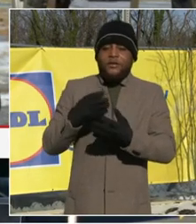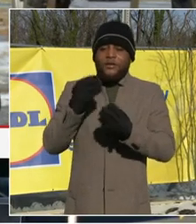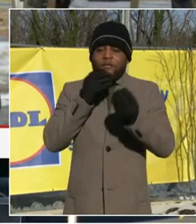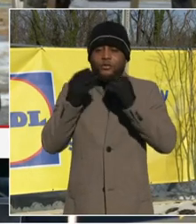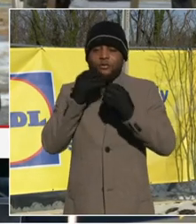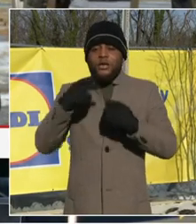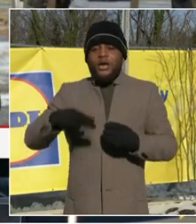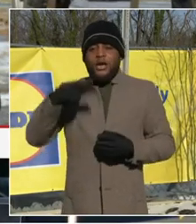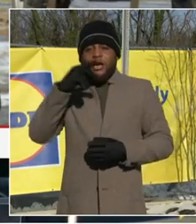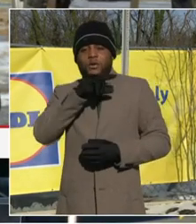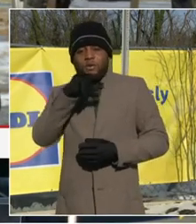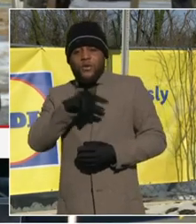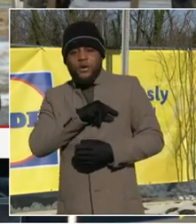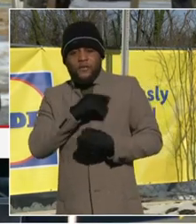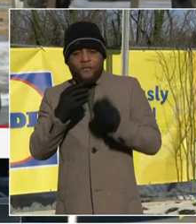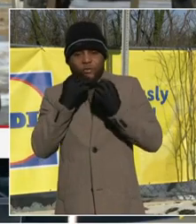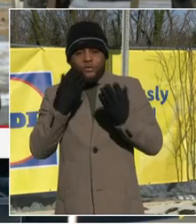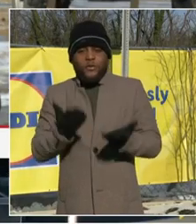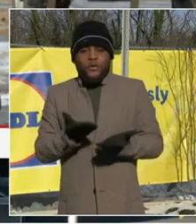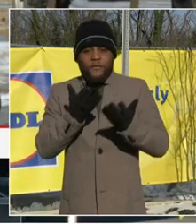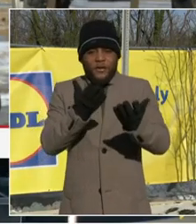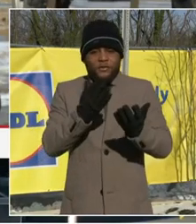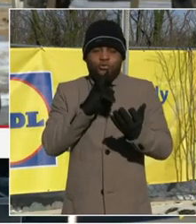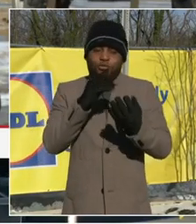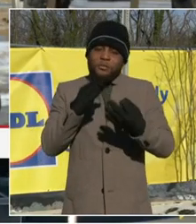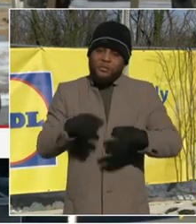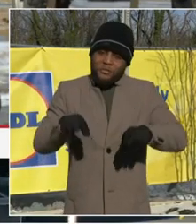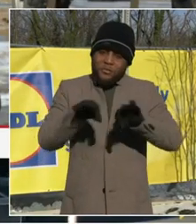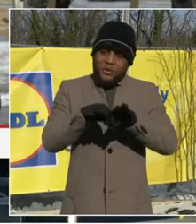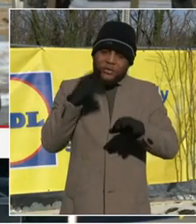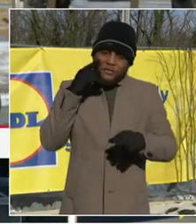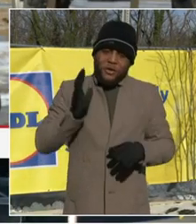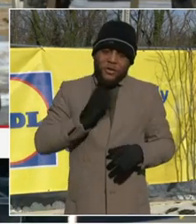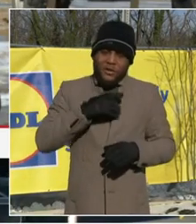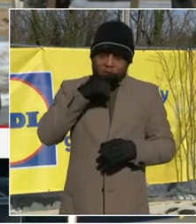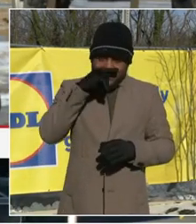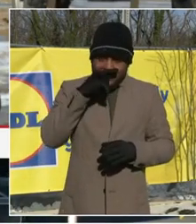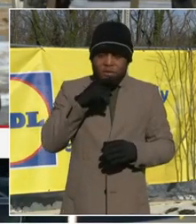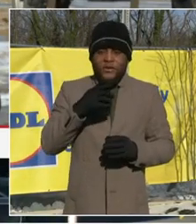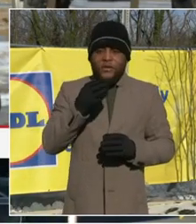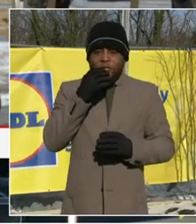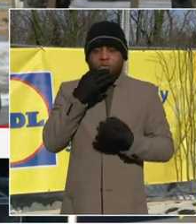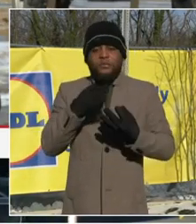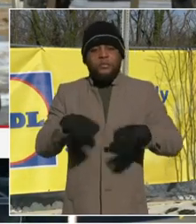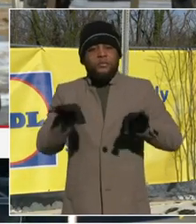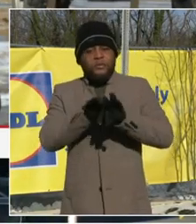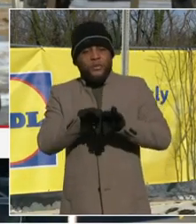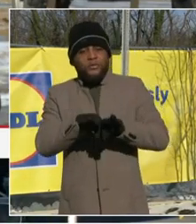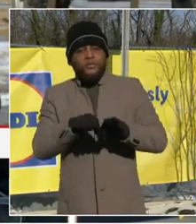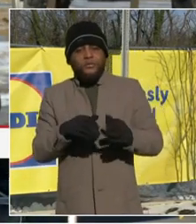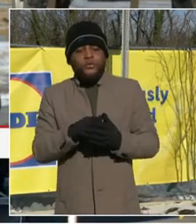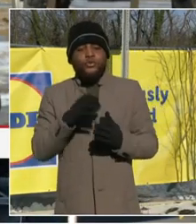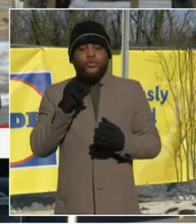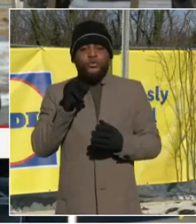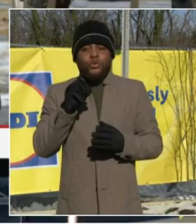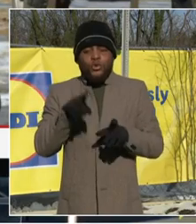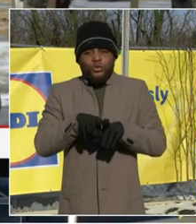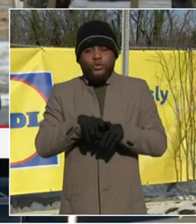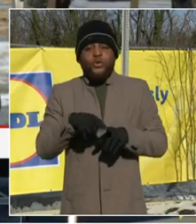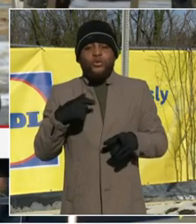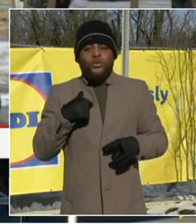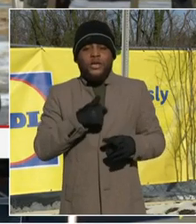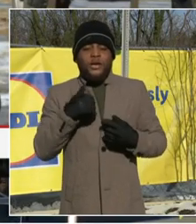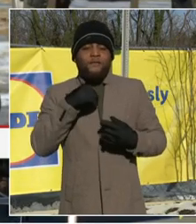we know that's important for our kids. But food is important. We have a food policy council that